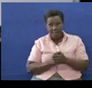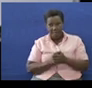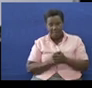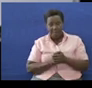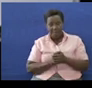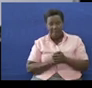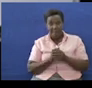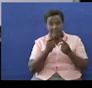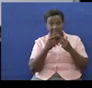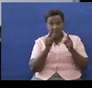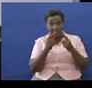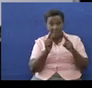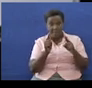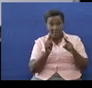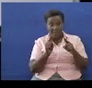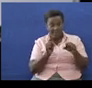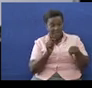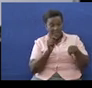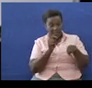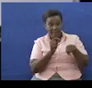Leaves develops thorn.